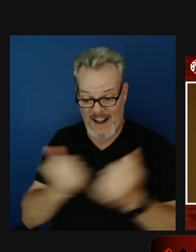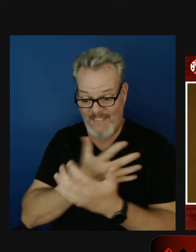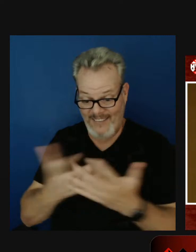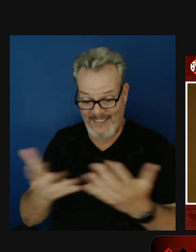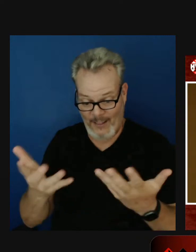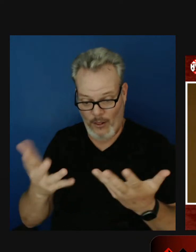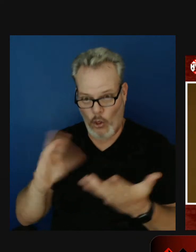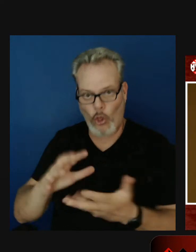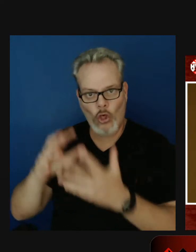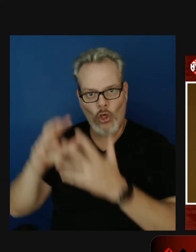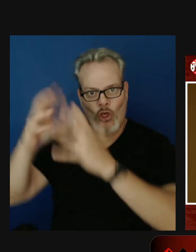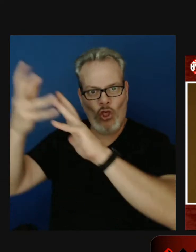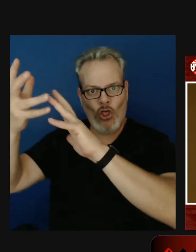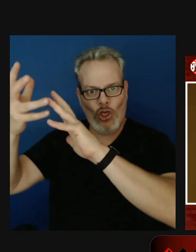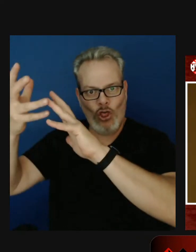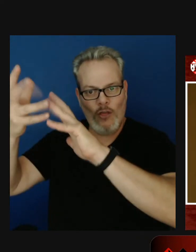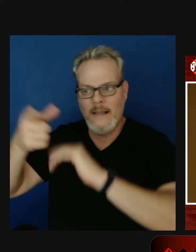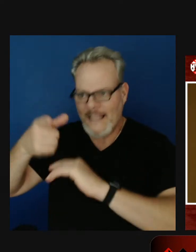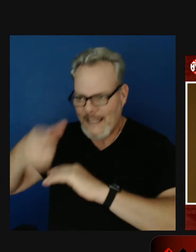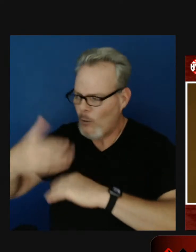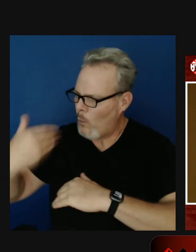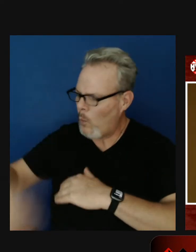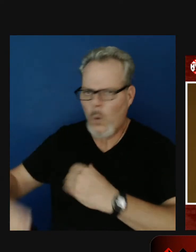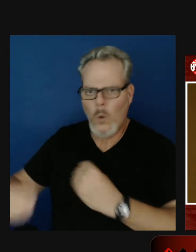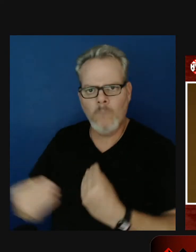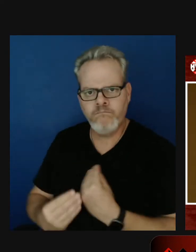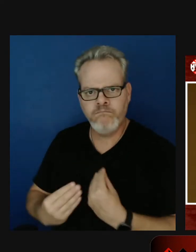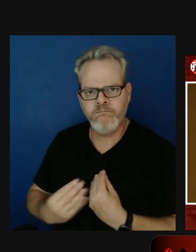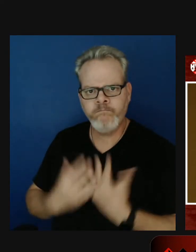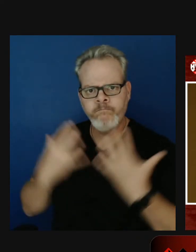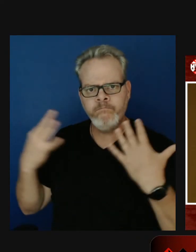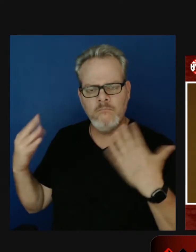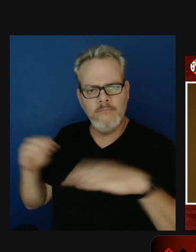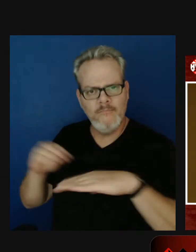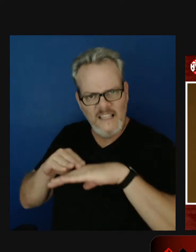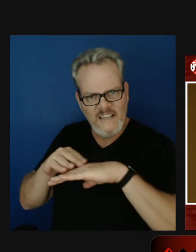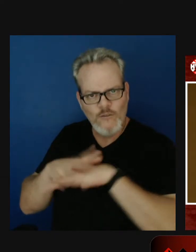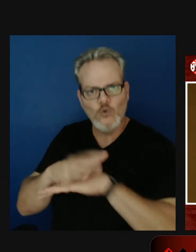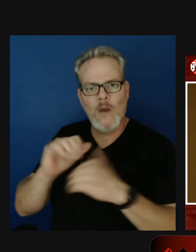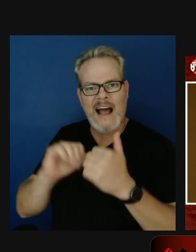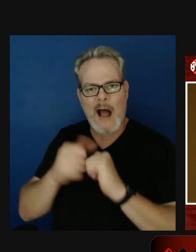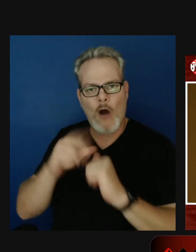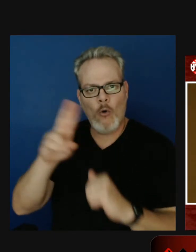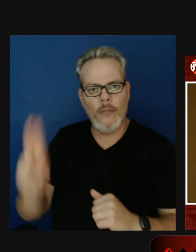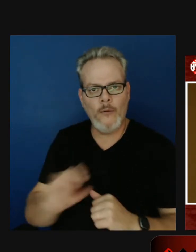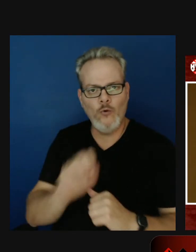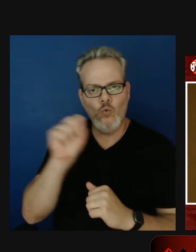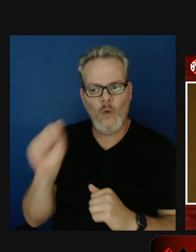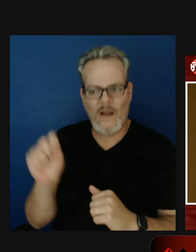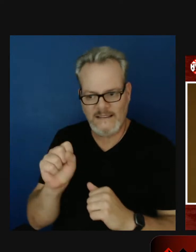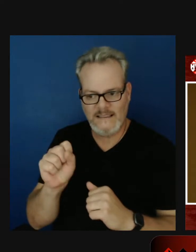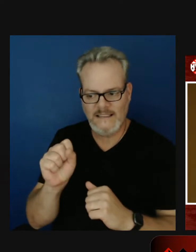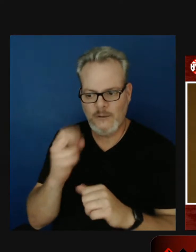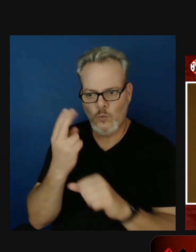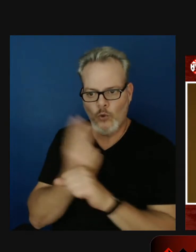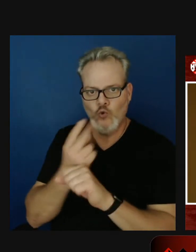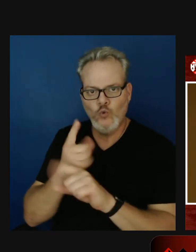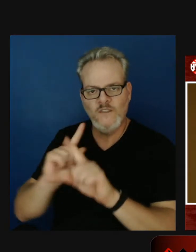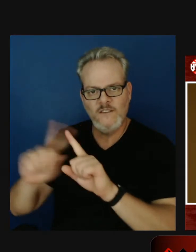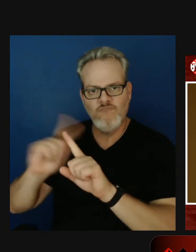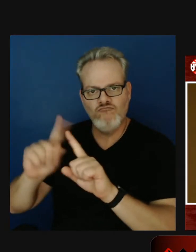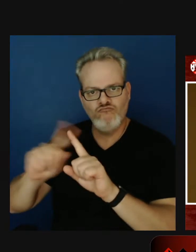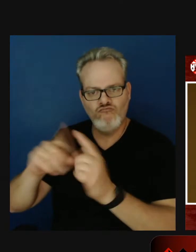very influential as far as how the US was going to go about inventorying its public